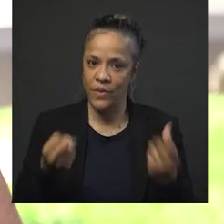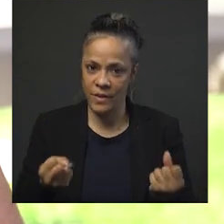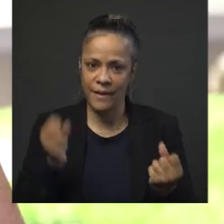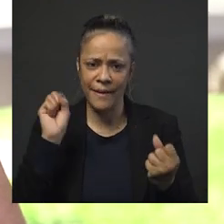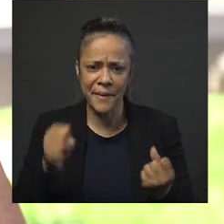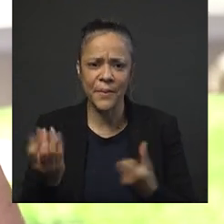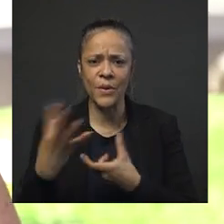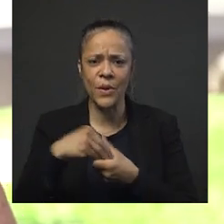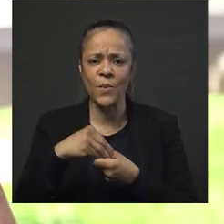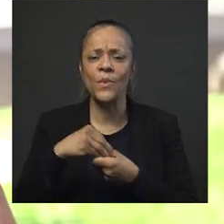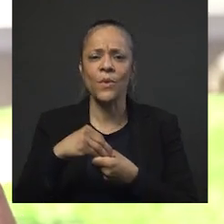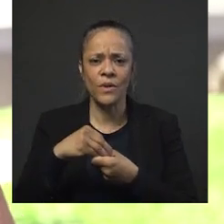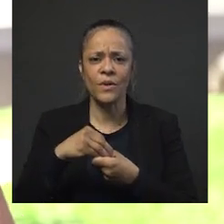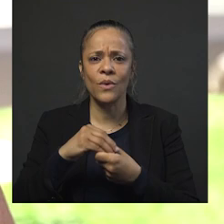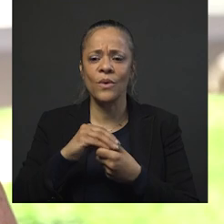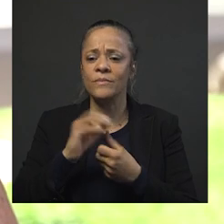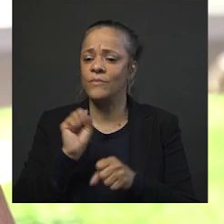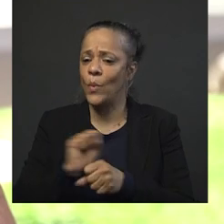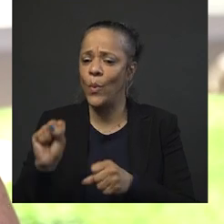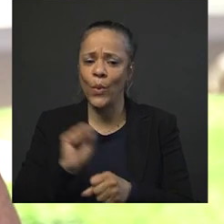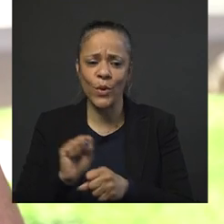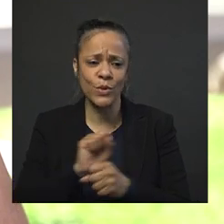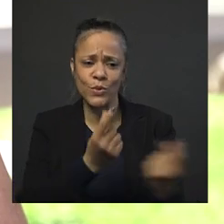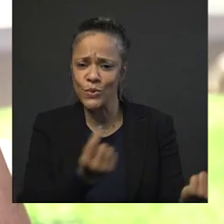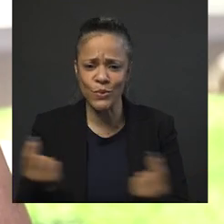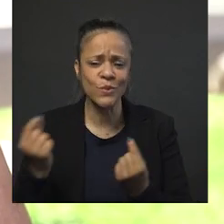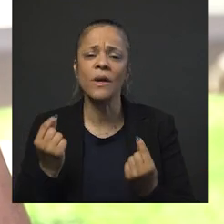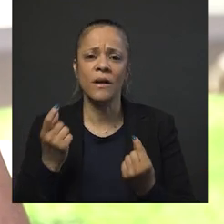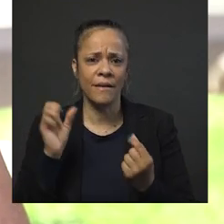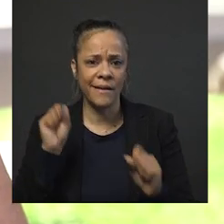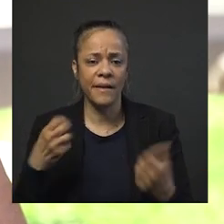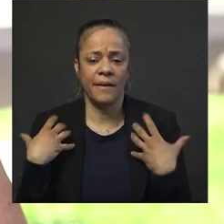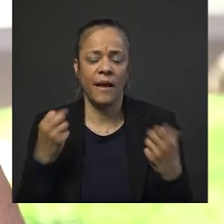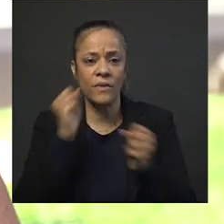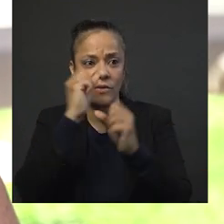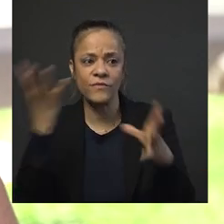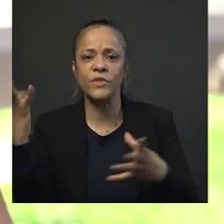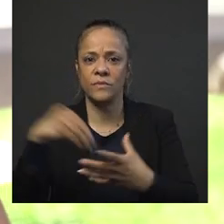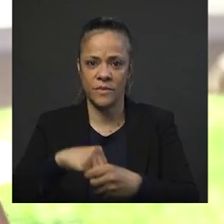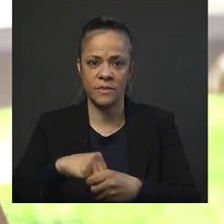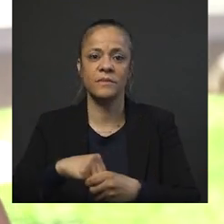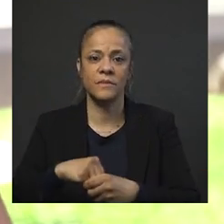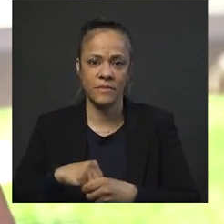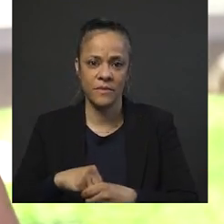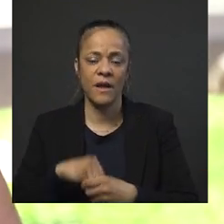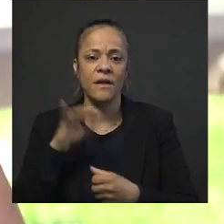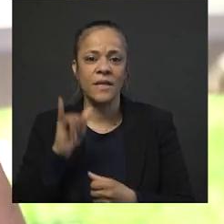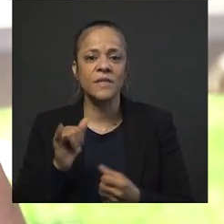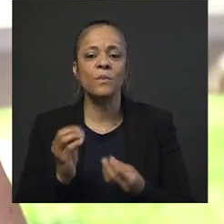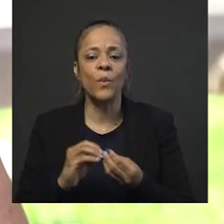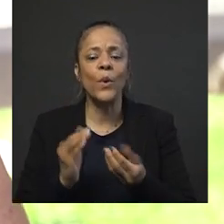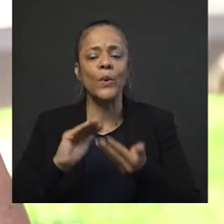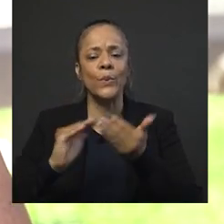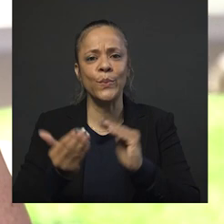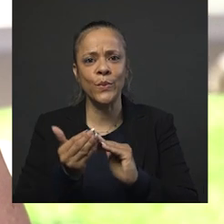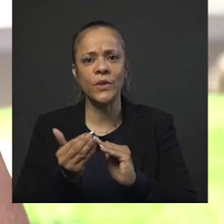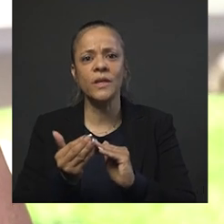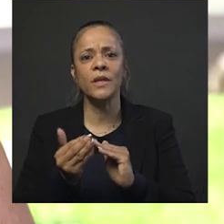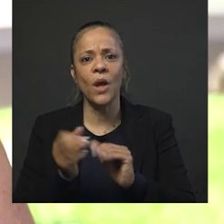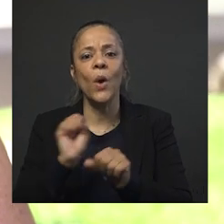be a healthier vision that can be incorporated into any work being done, and the primary place where we see that is